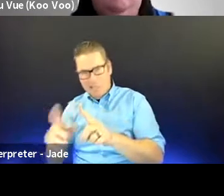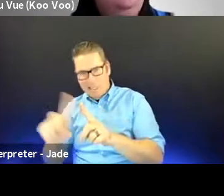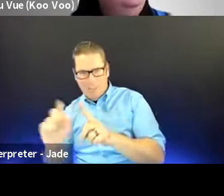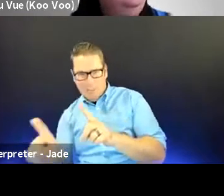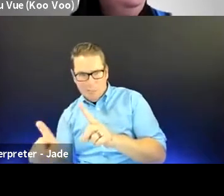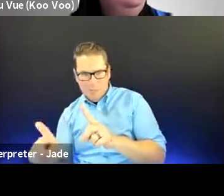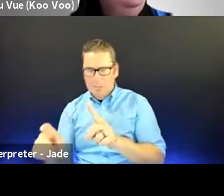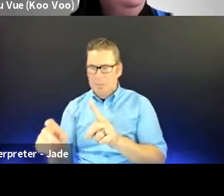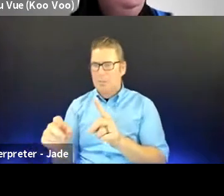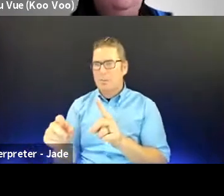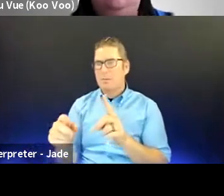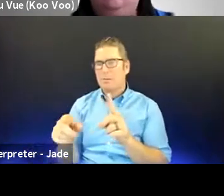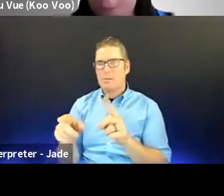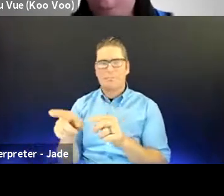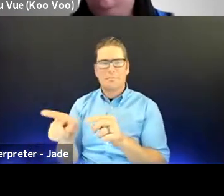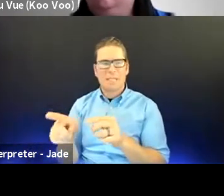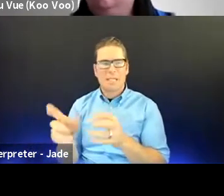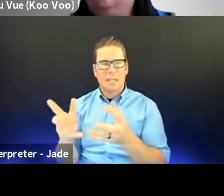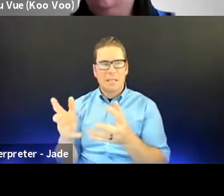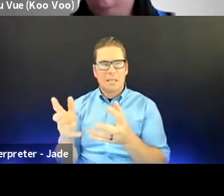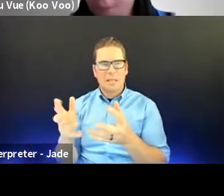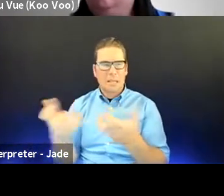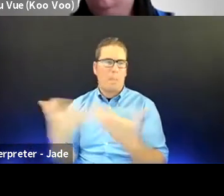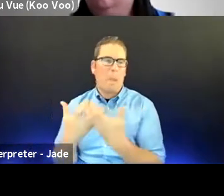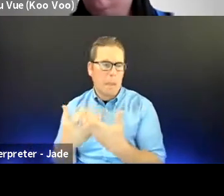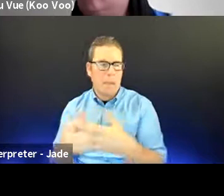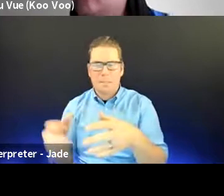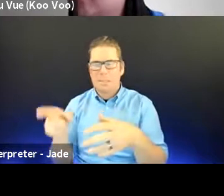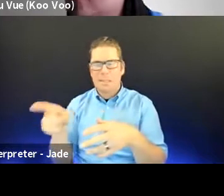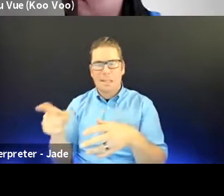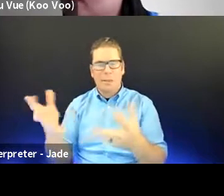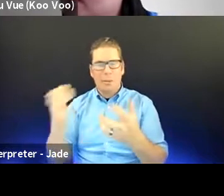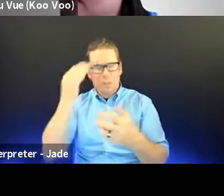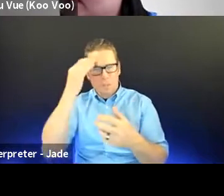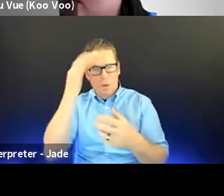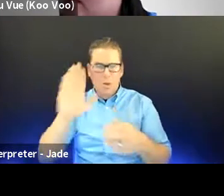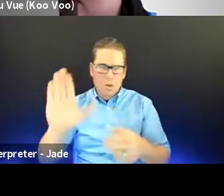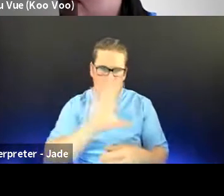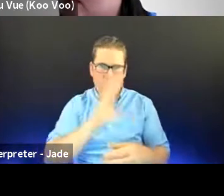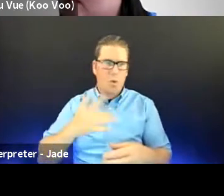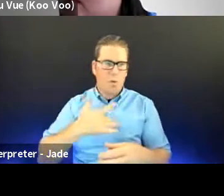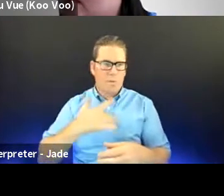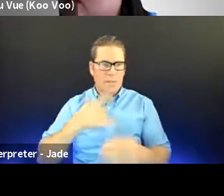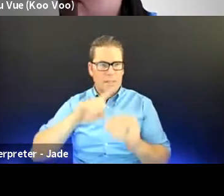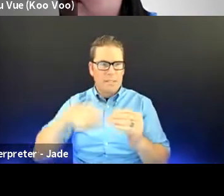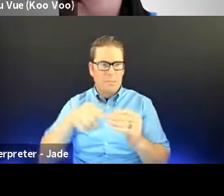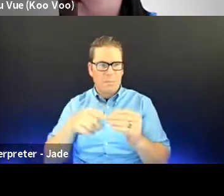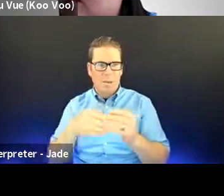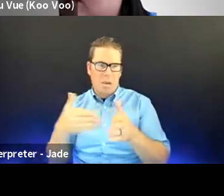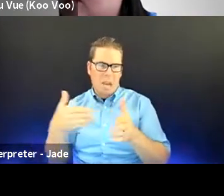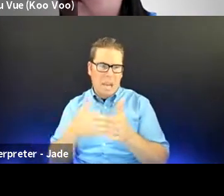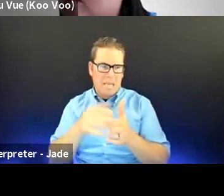wants to hear what you guys feel or what your thoughts or feelings are regarding the anti-Asian violence that is